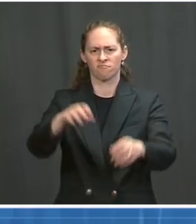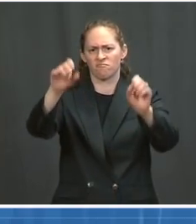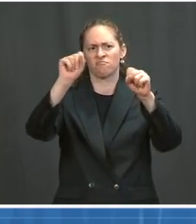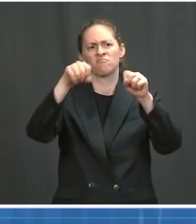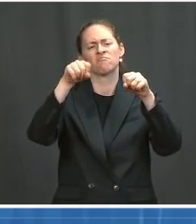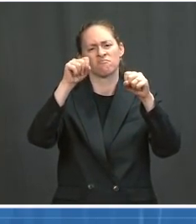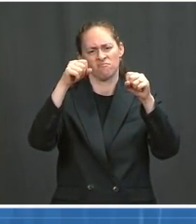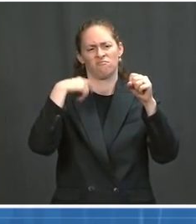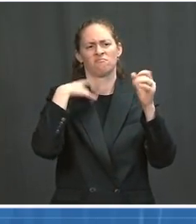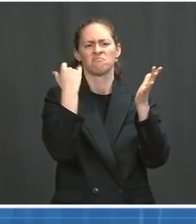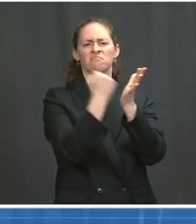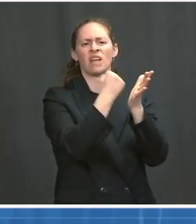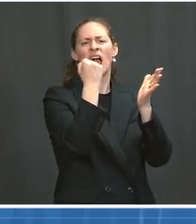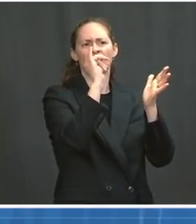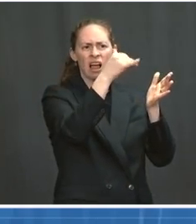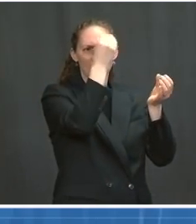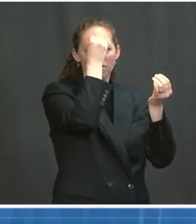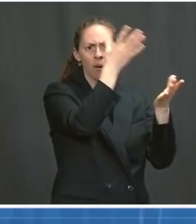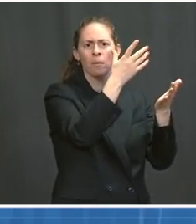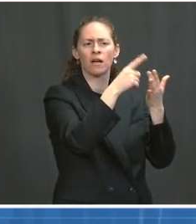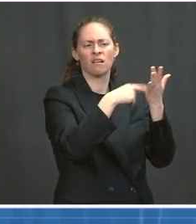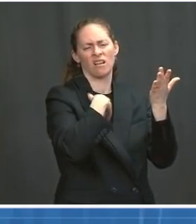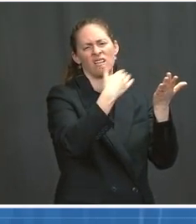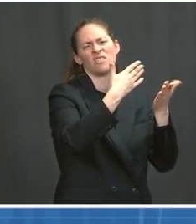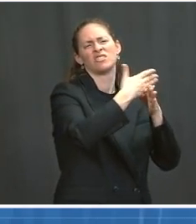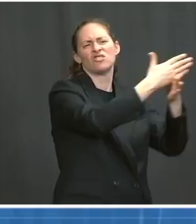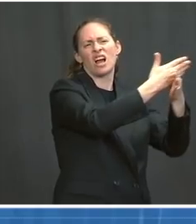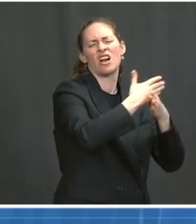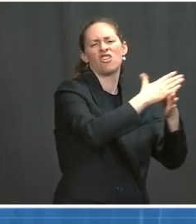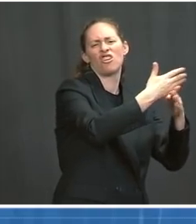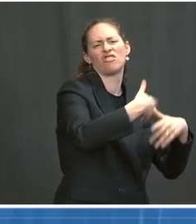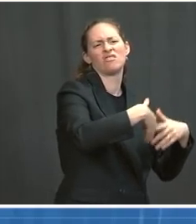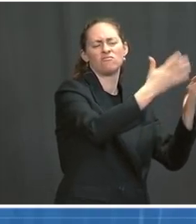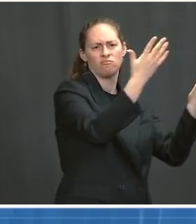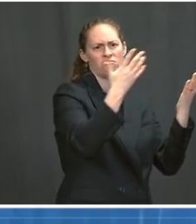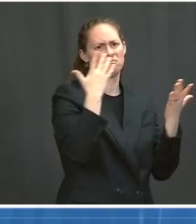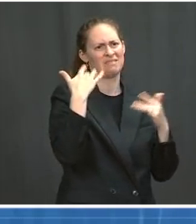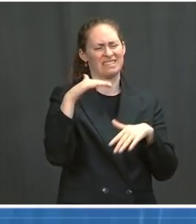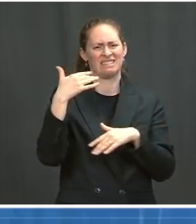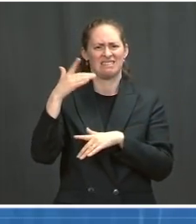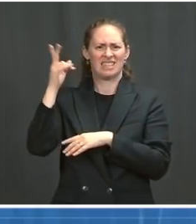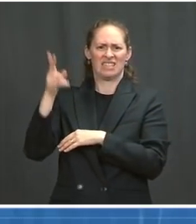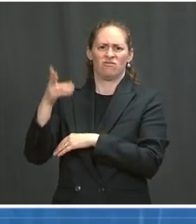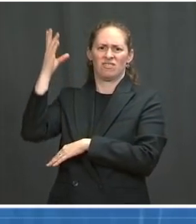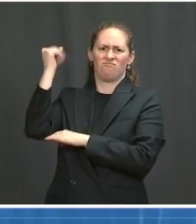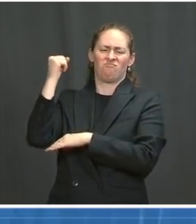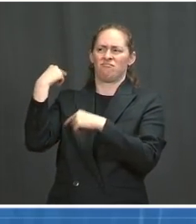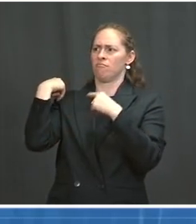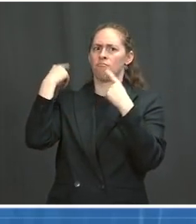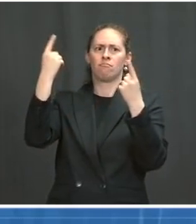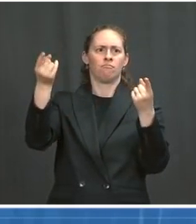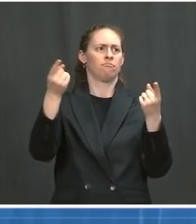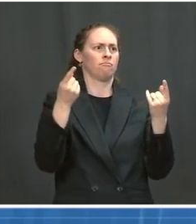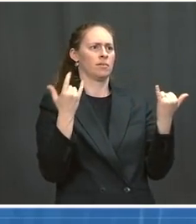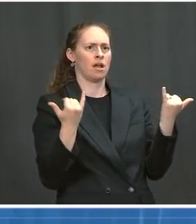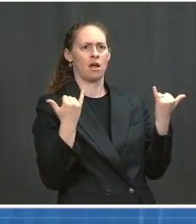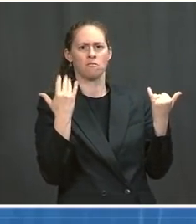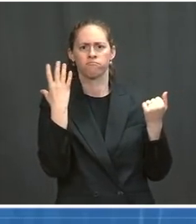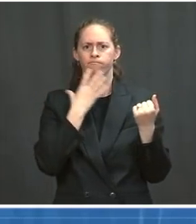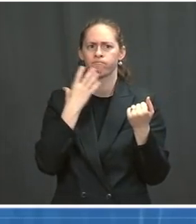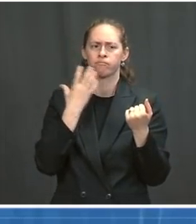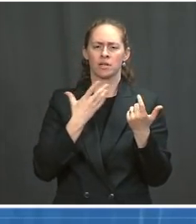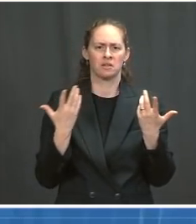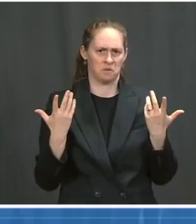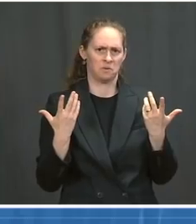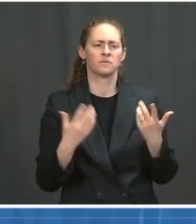unprecedented once-in-a-100-year pandemic, and that calls for extraordinary measures. And in extraordinary times.